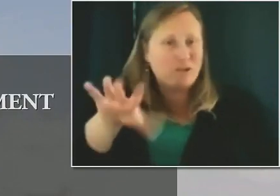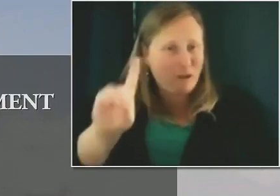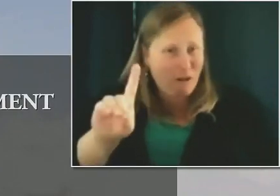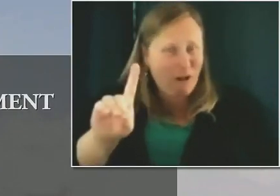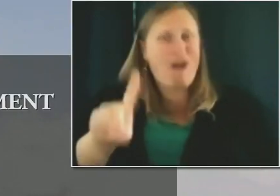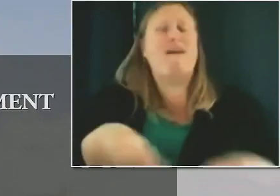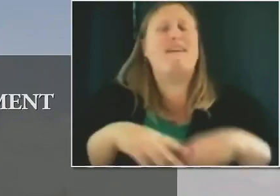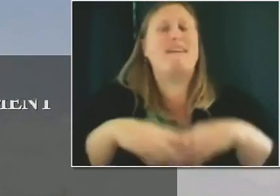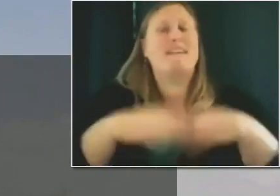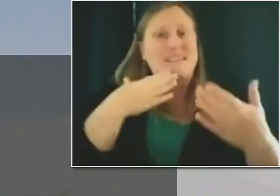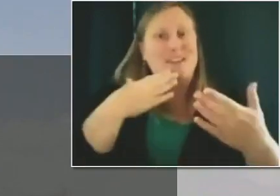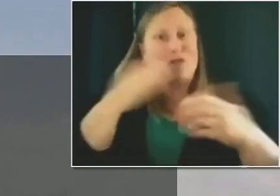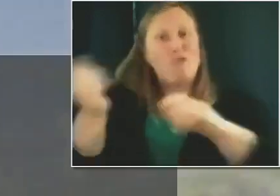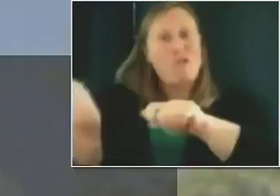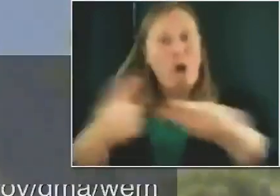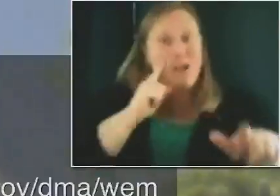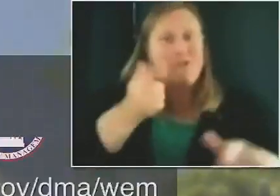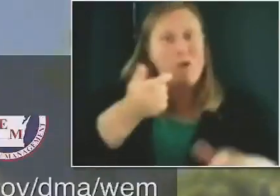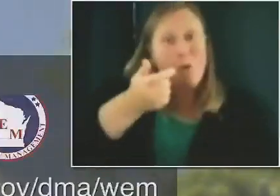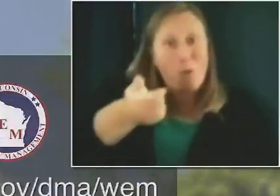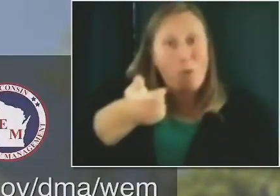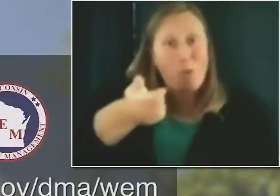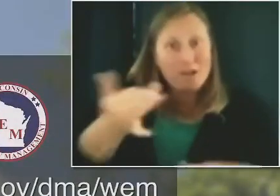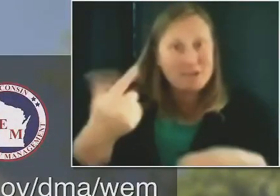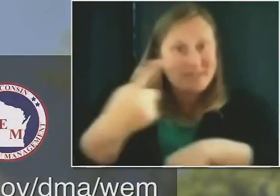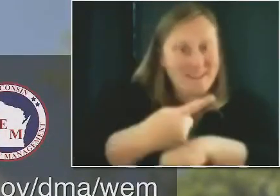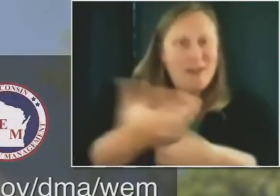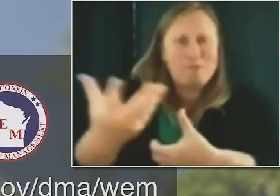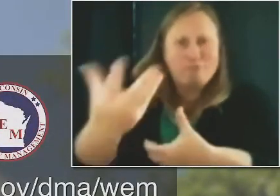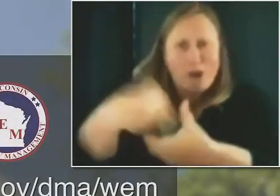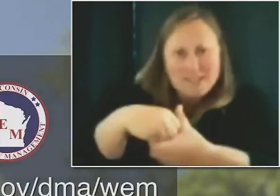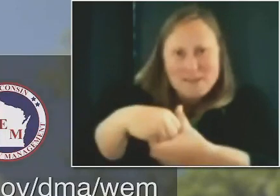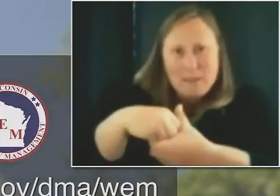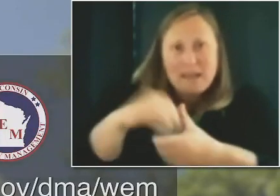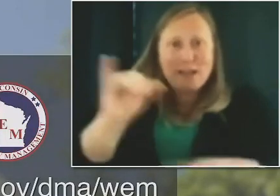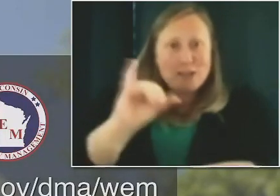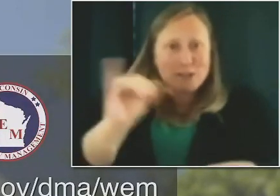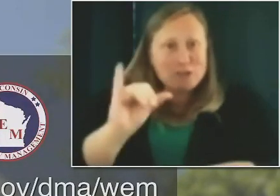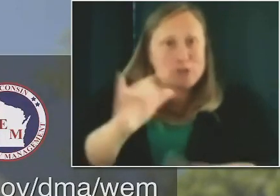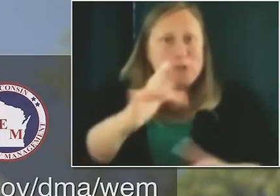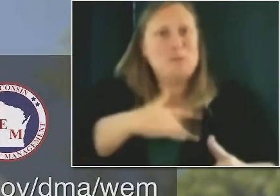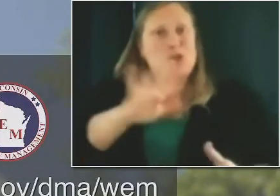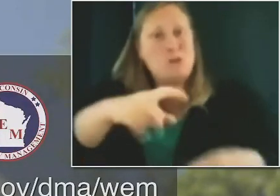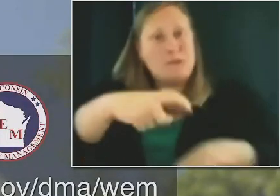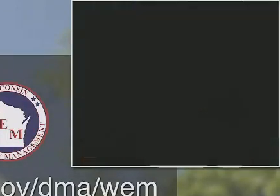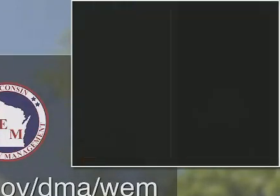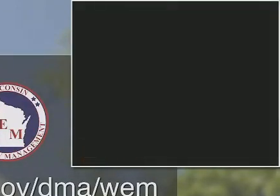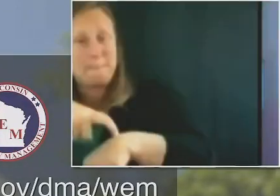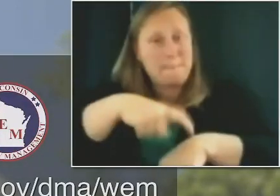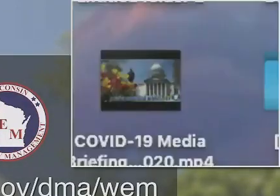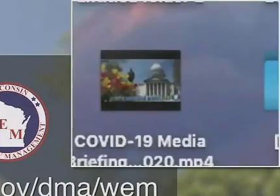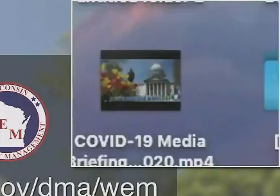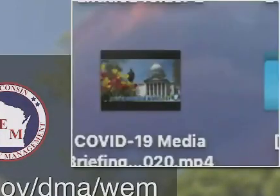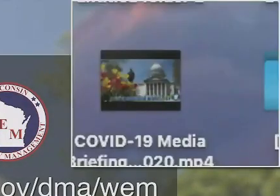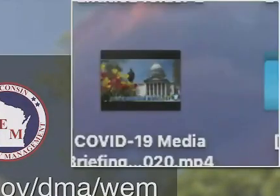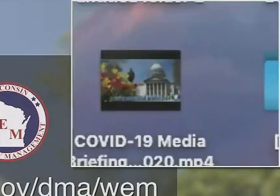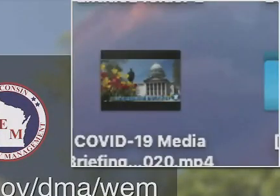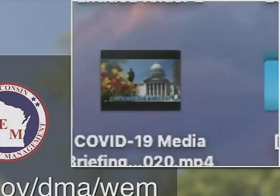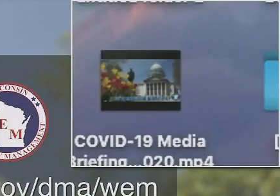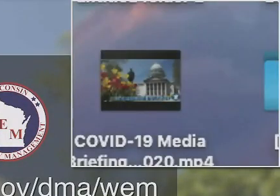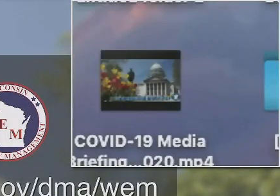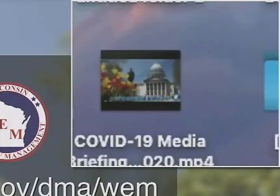your time. We ask you to continue to monitor the DHS COVID-19 web pages for data and for guidance. Additional information